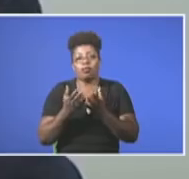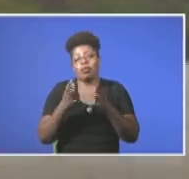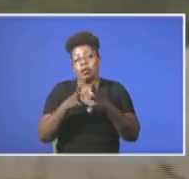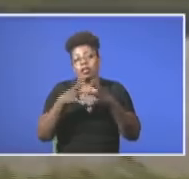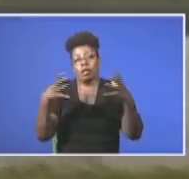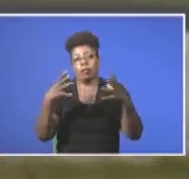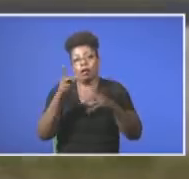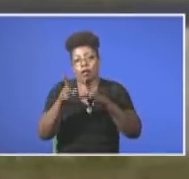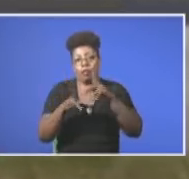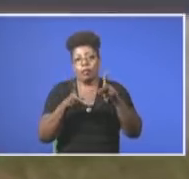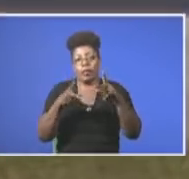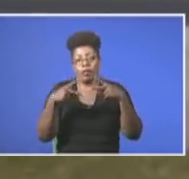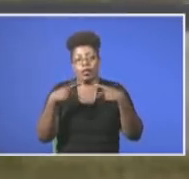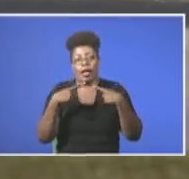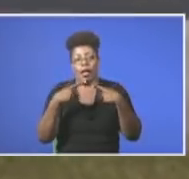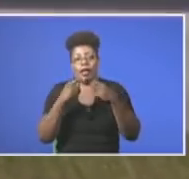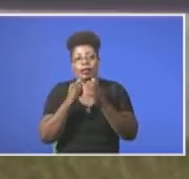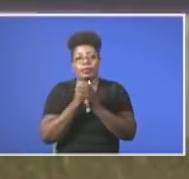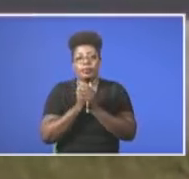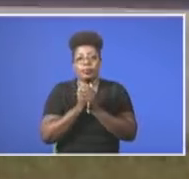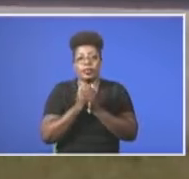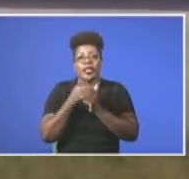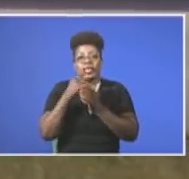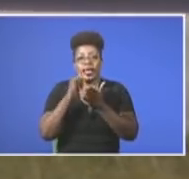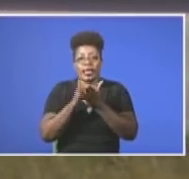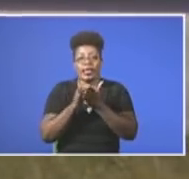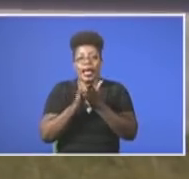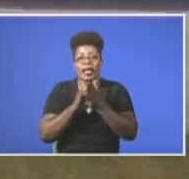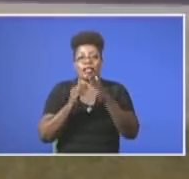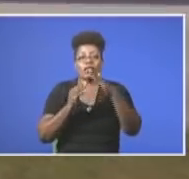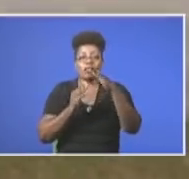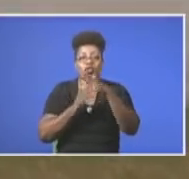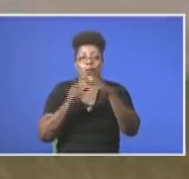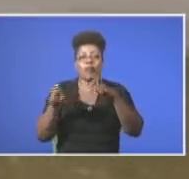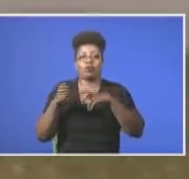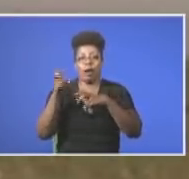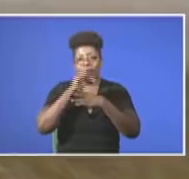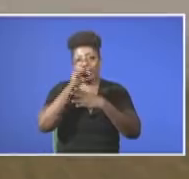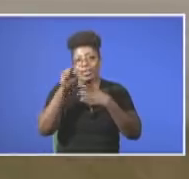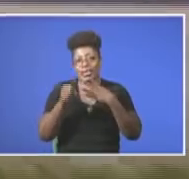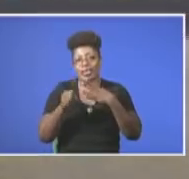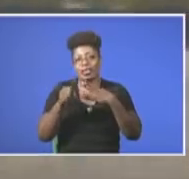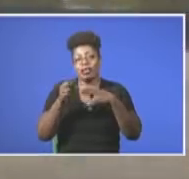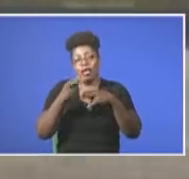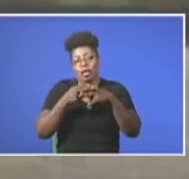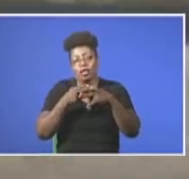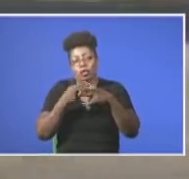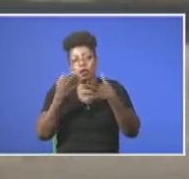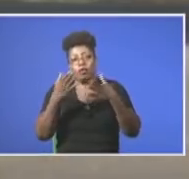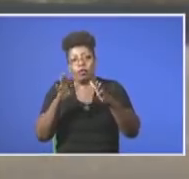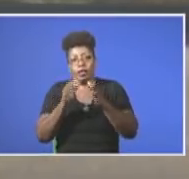with. Cooper says although the peak traveling season is winding down, the airline is hoping to spread its wings in a few